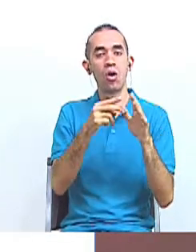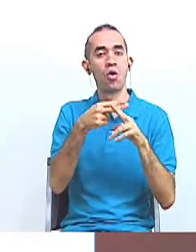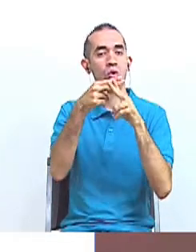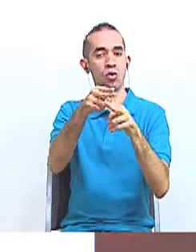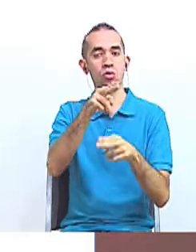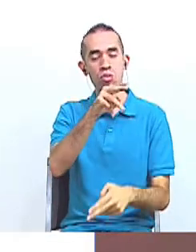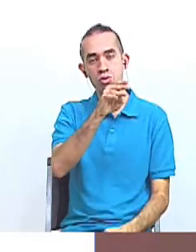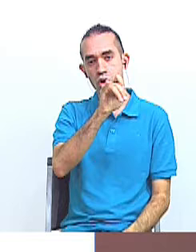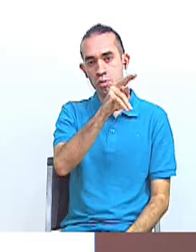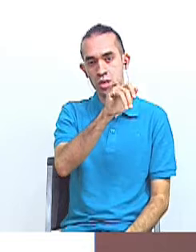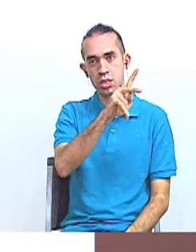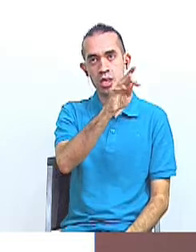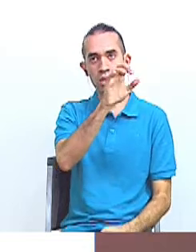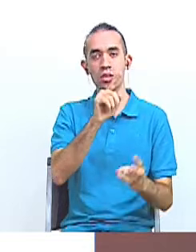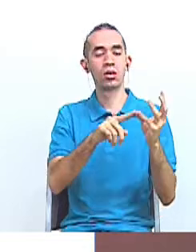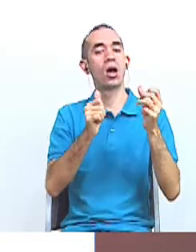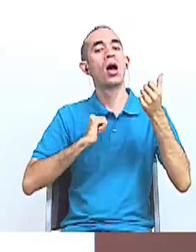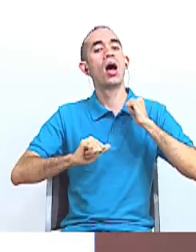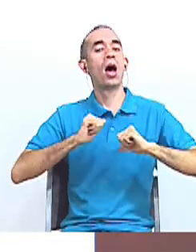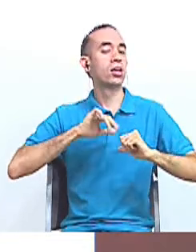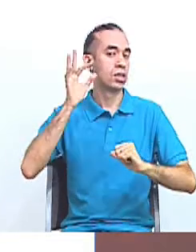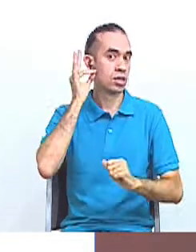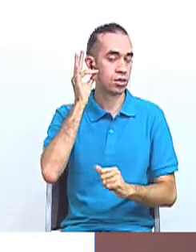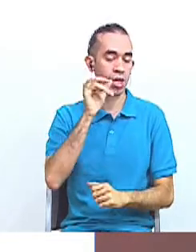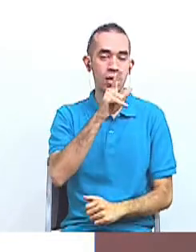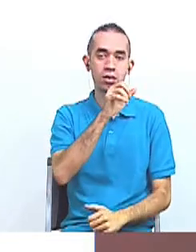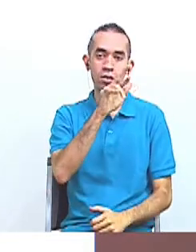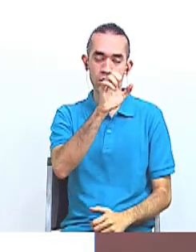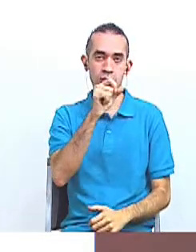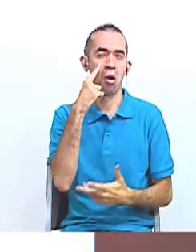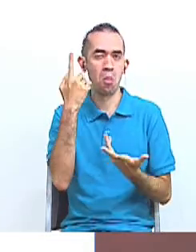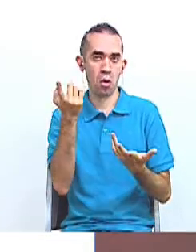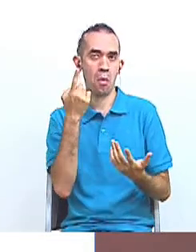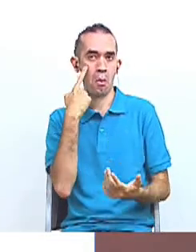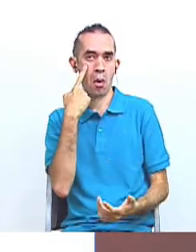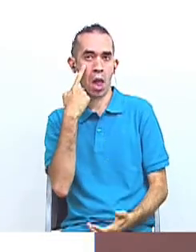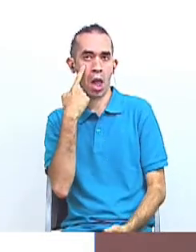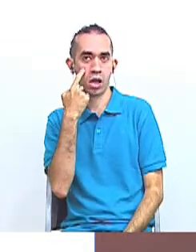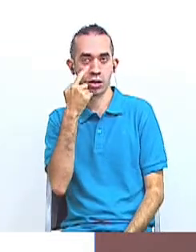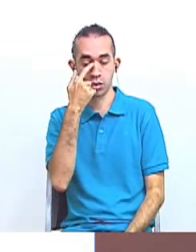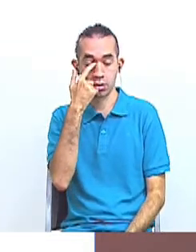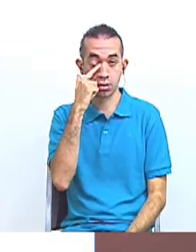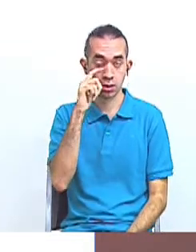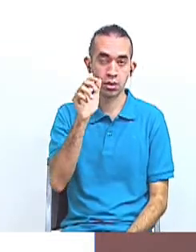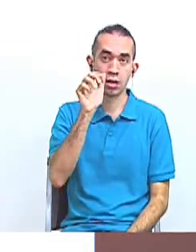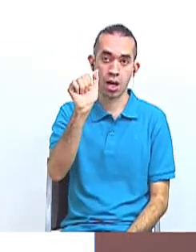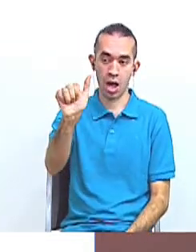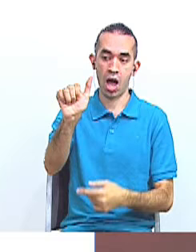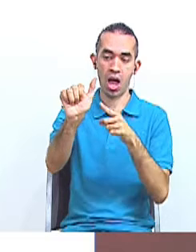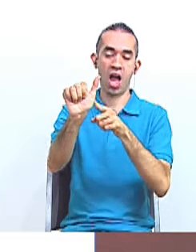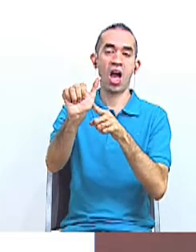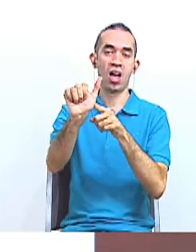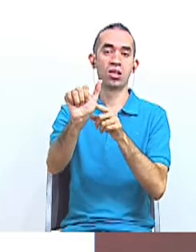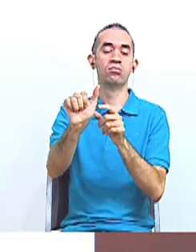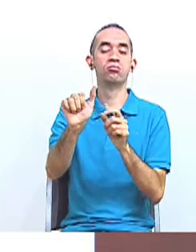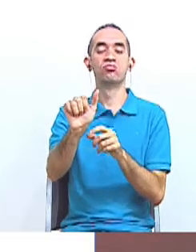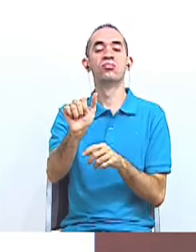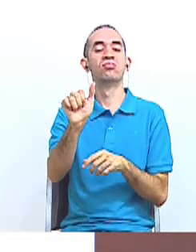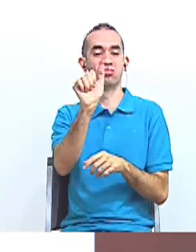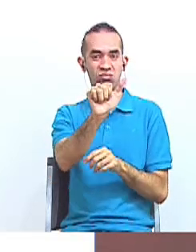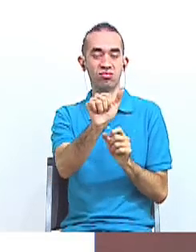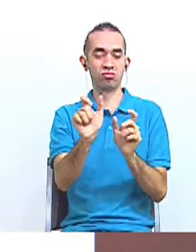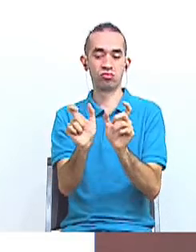a hint on how to complete this. When you see the word a, that means a noun, all right? And when you see the